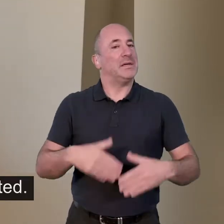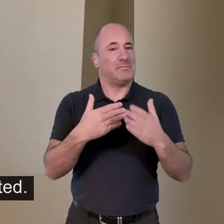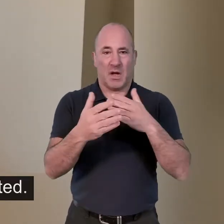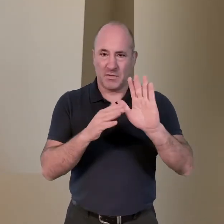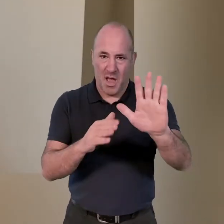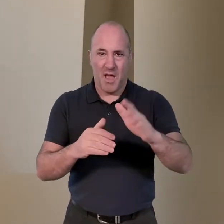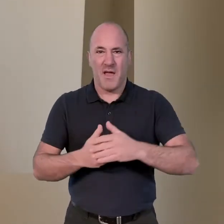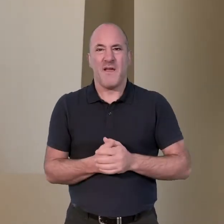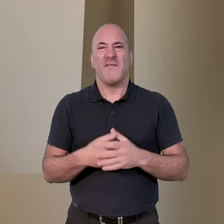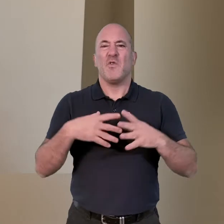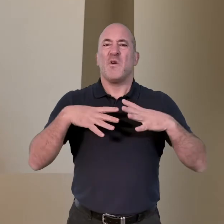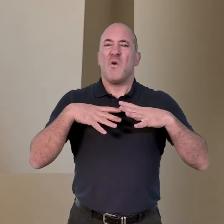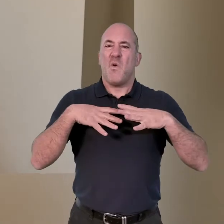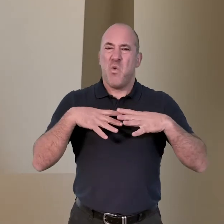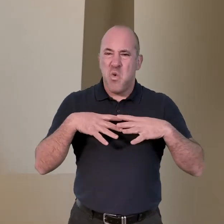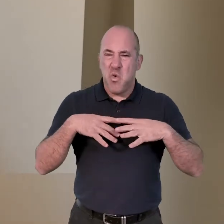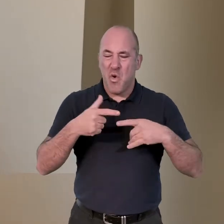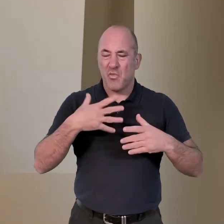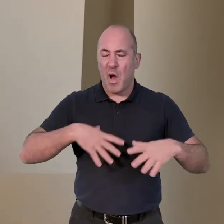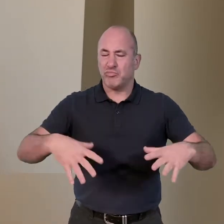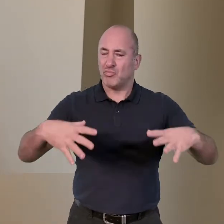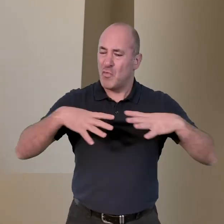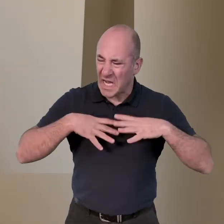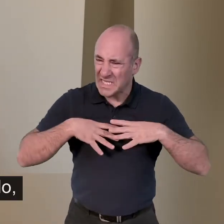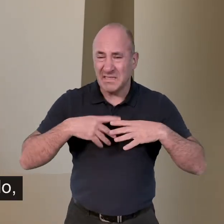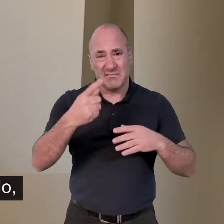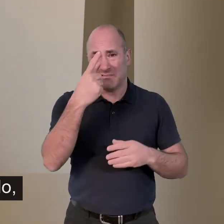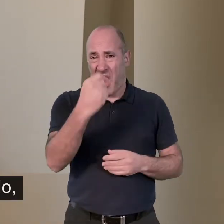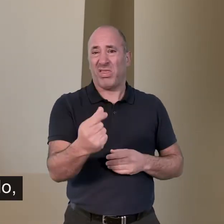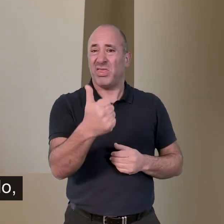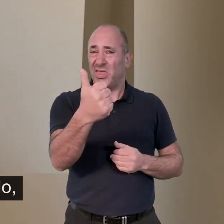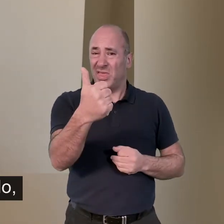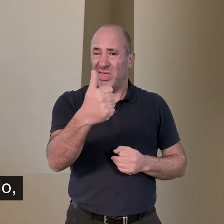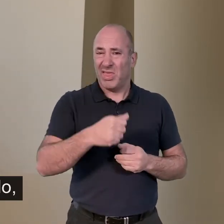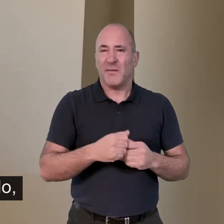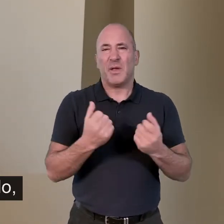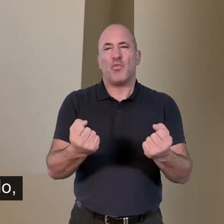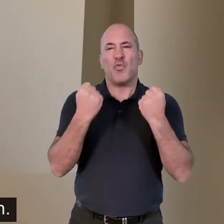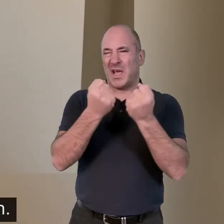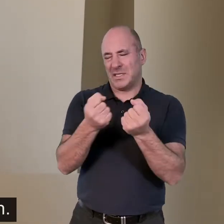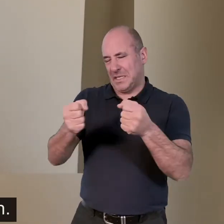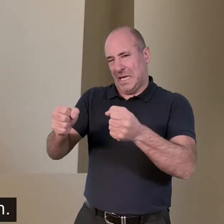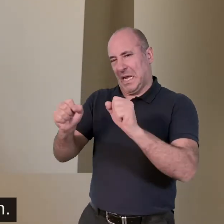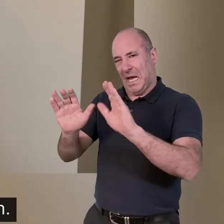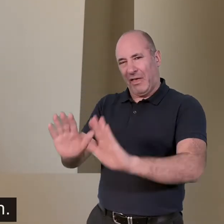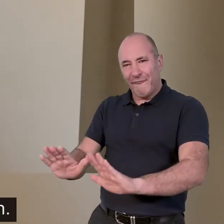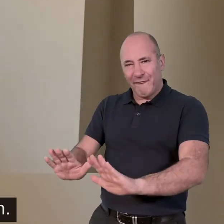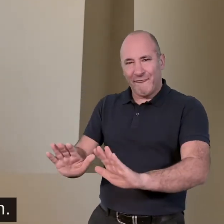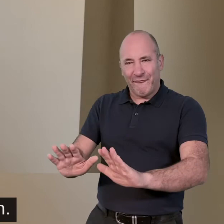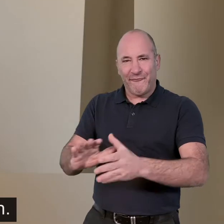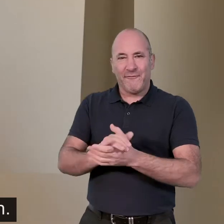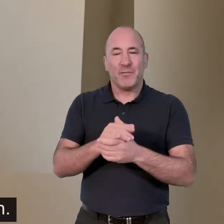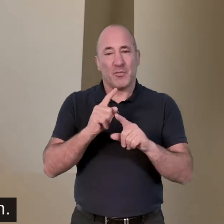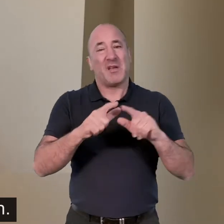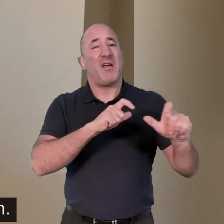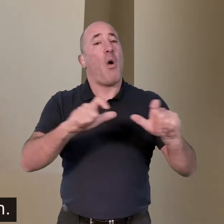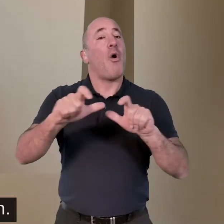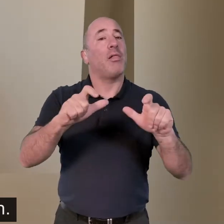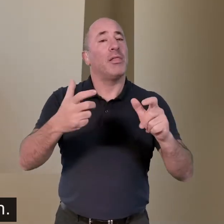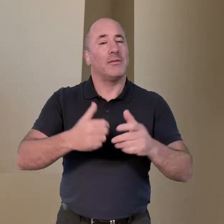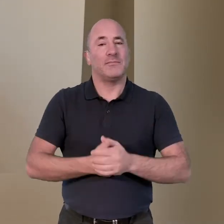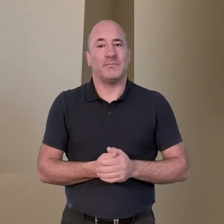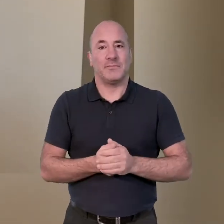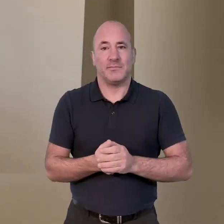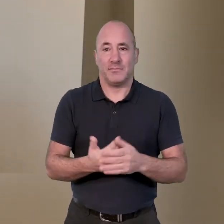or unweighted, and again, if you're starting to feel tired, if you need a little rest you can do, but pop the weights down to start with and try and carry